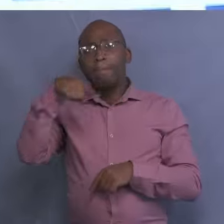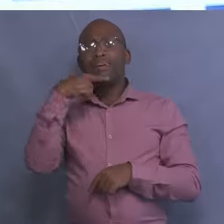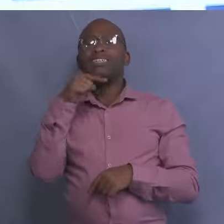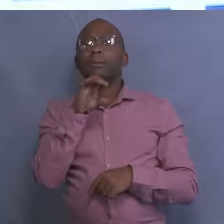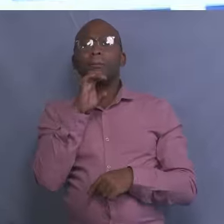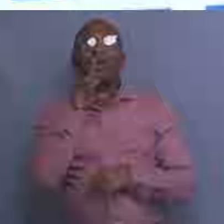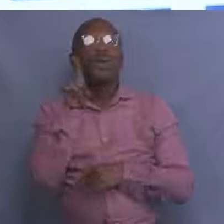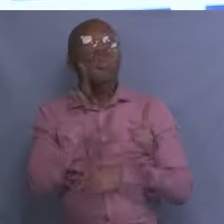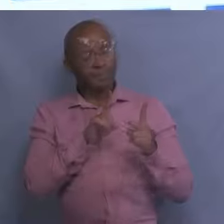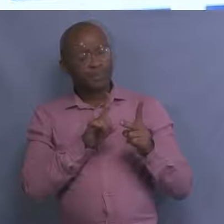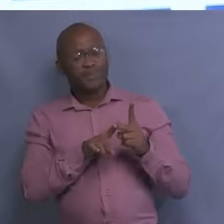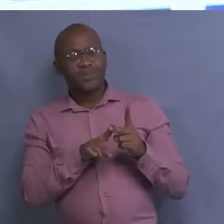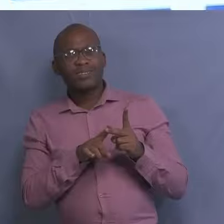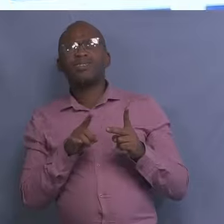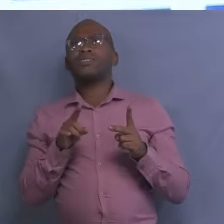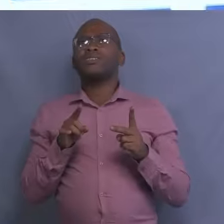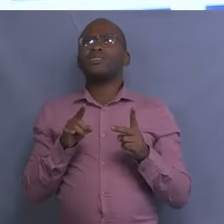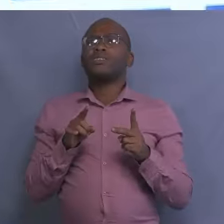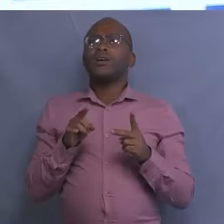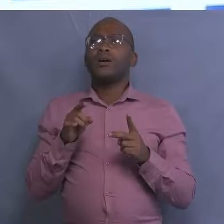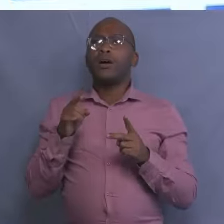to consider,